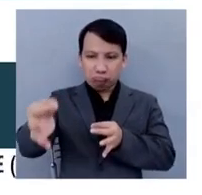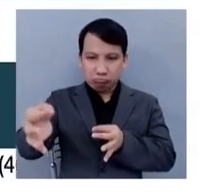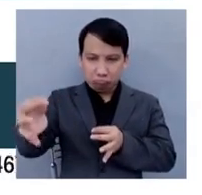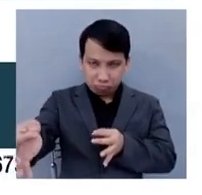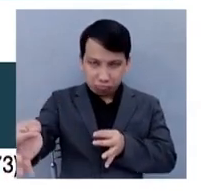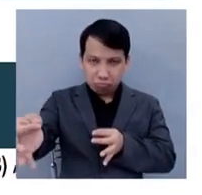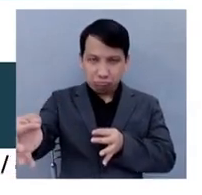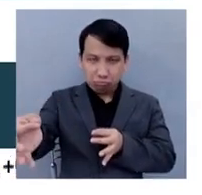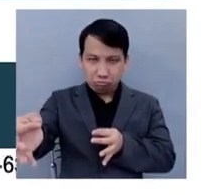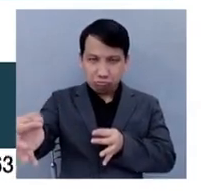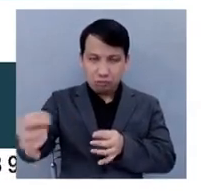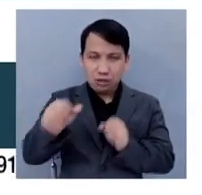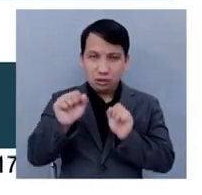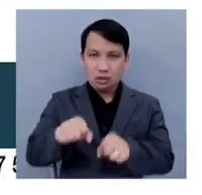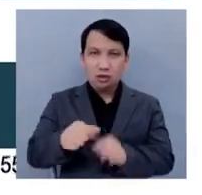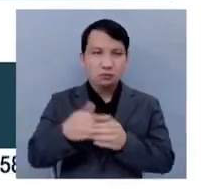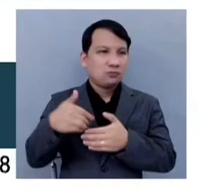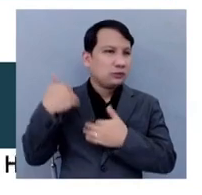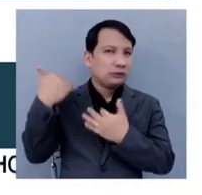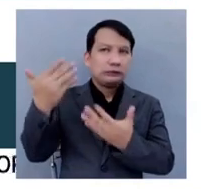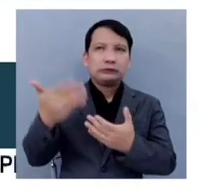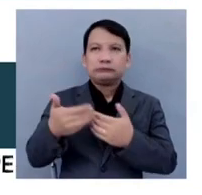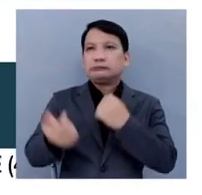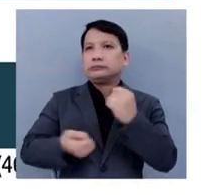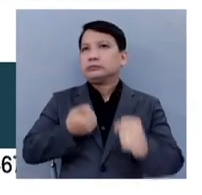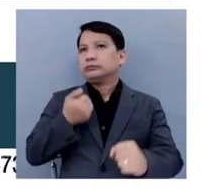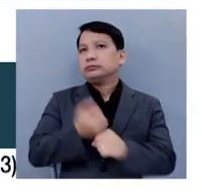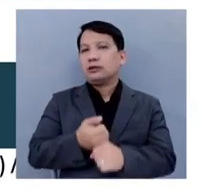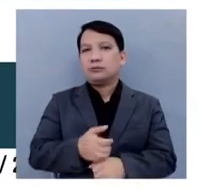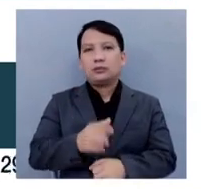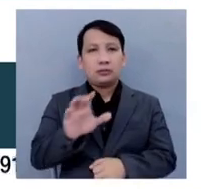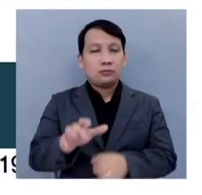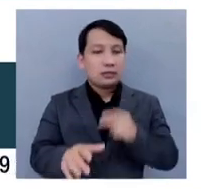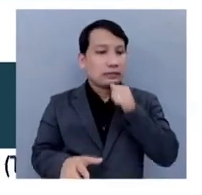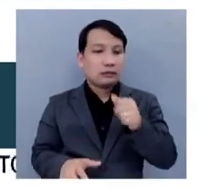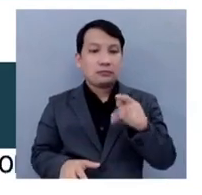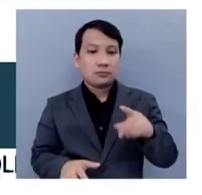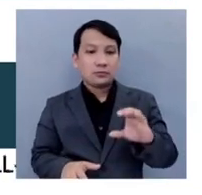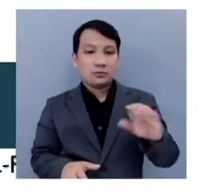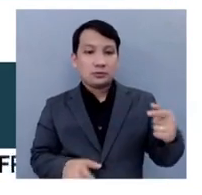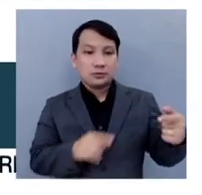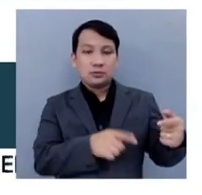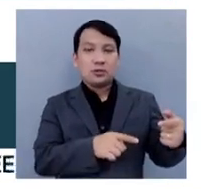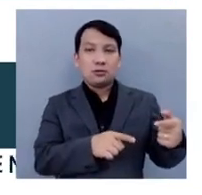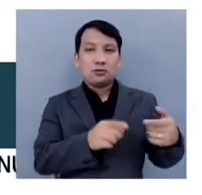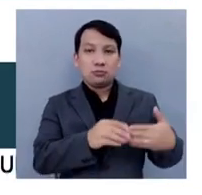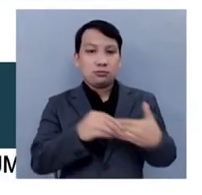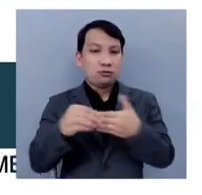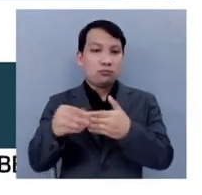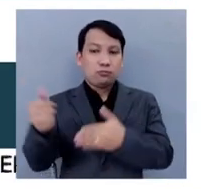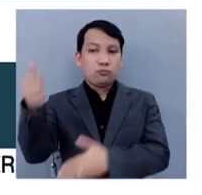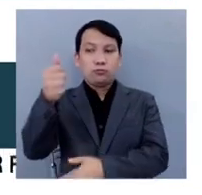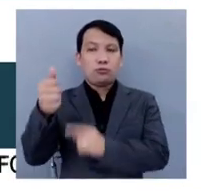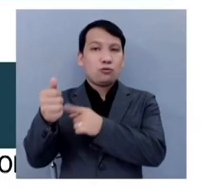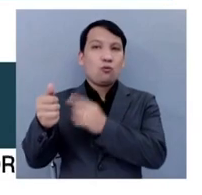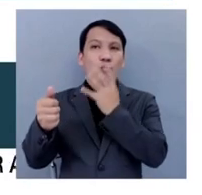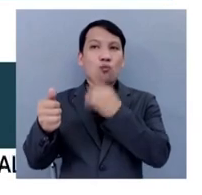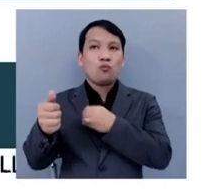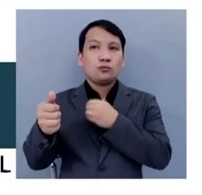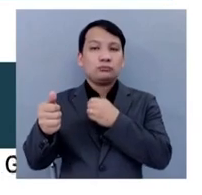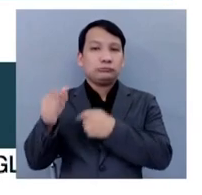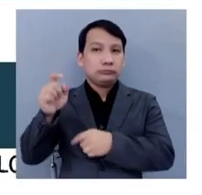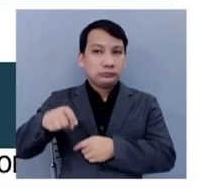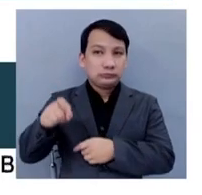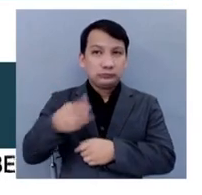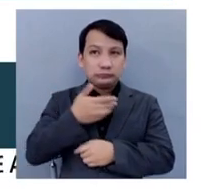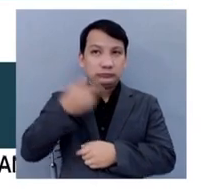what they've been doing over several decades. It's not simply the PCGG being led by persons who may not necessarily be the